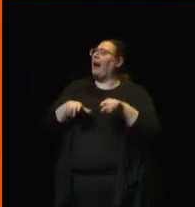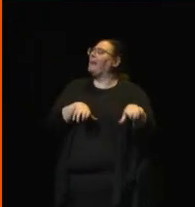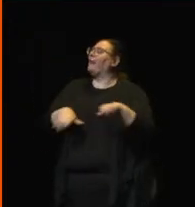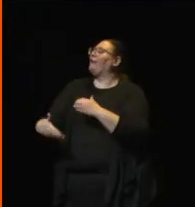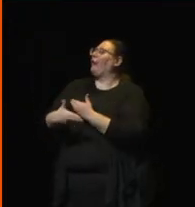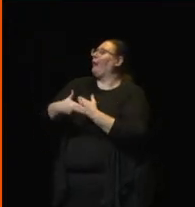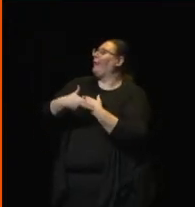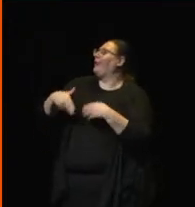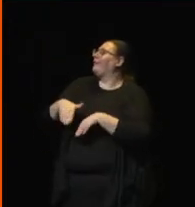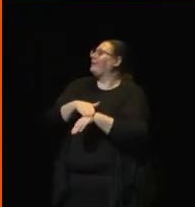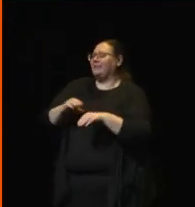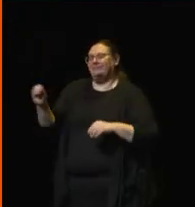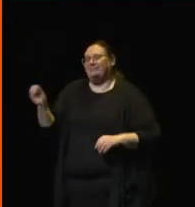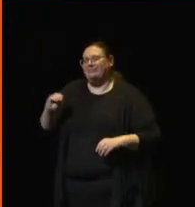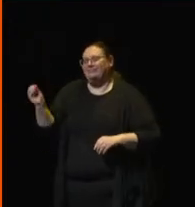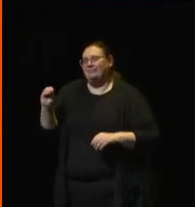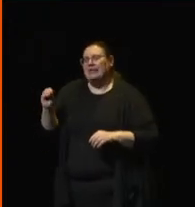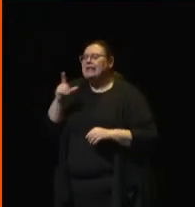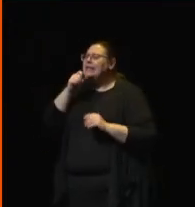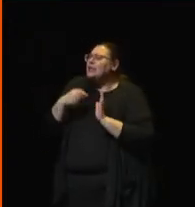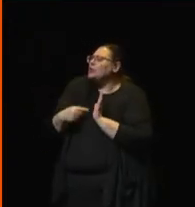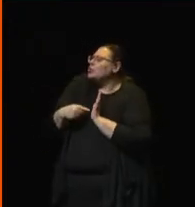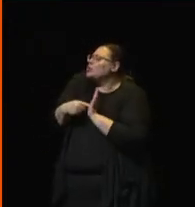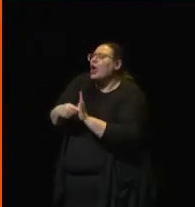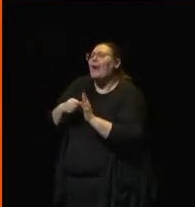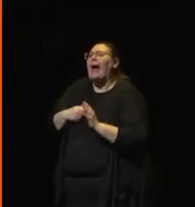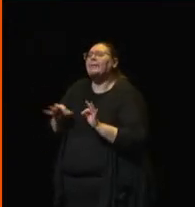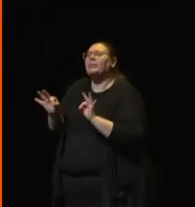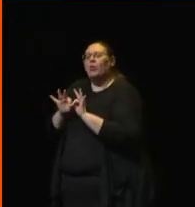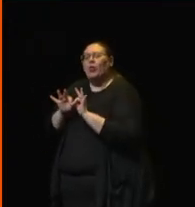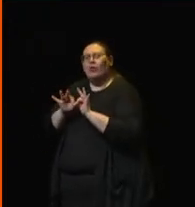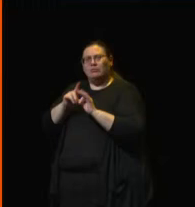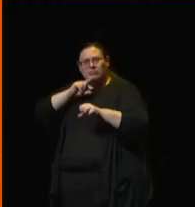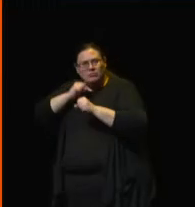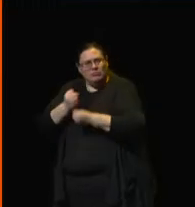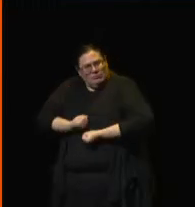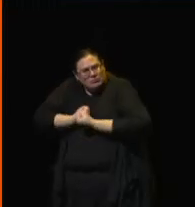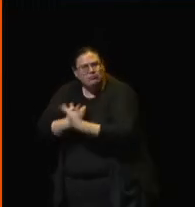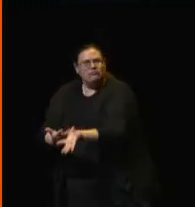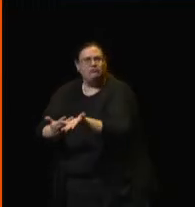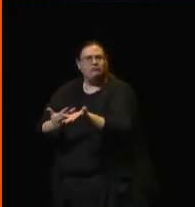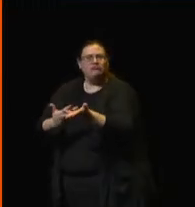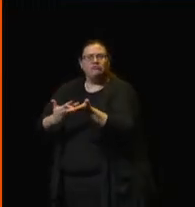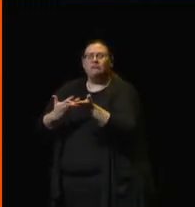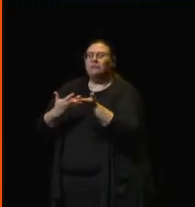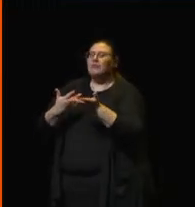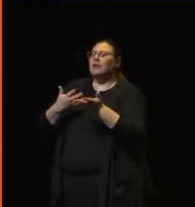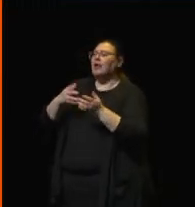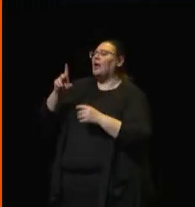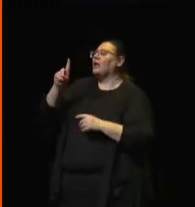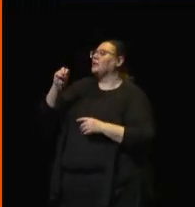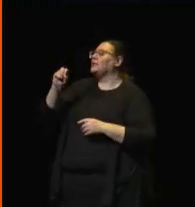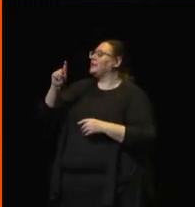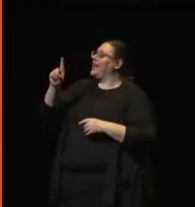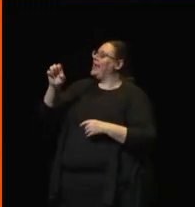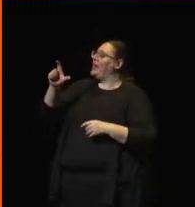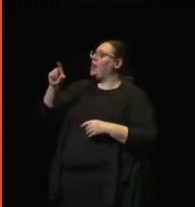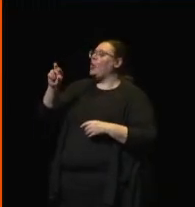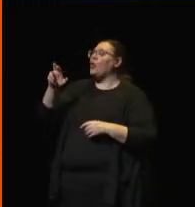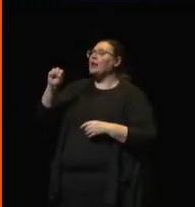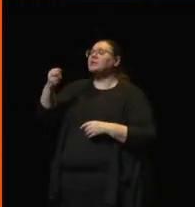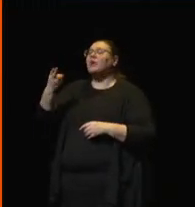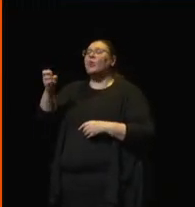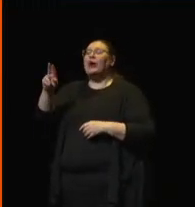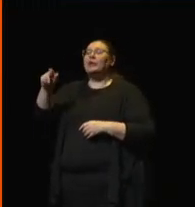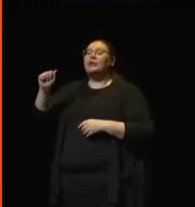virtue, he exuded it. And he took seriously the words of Dolores Huerta, that